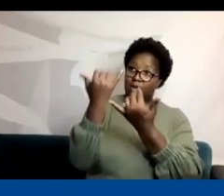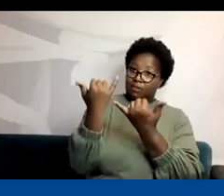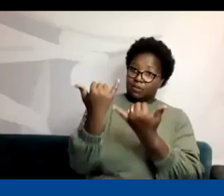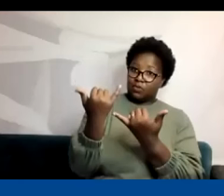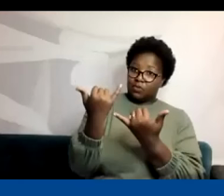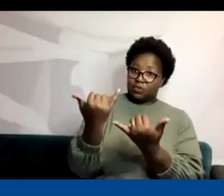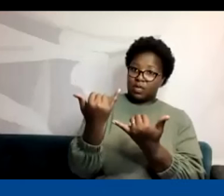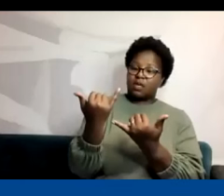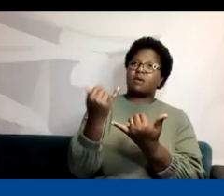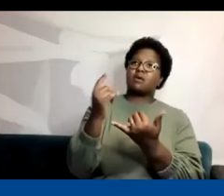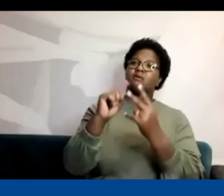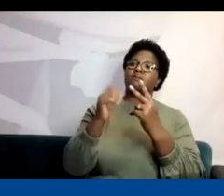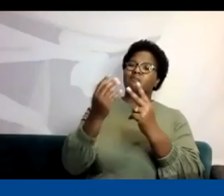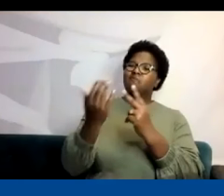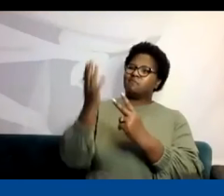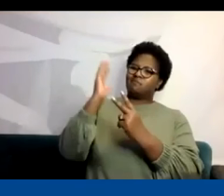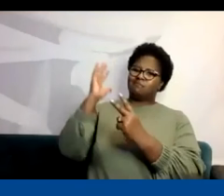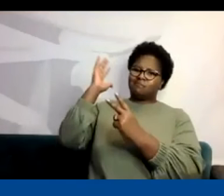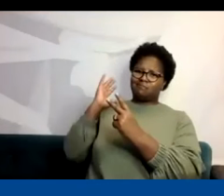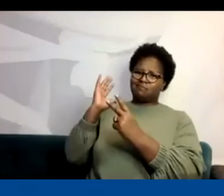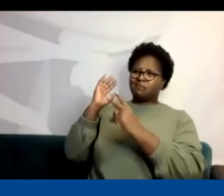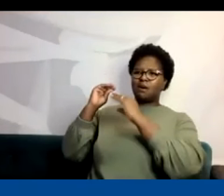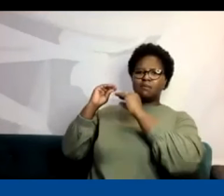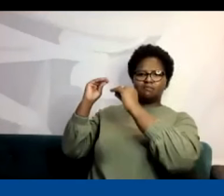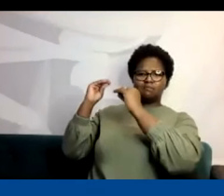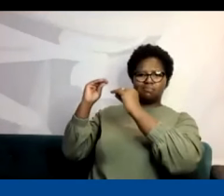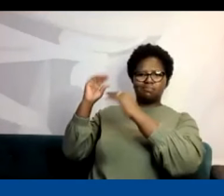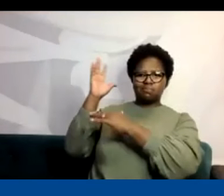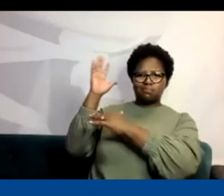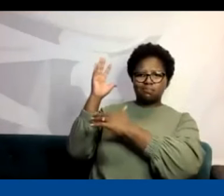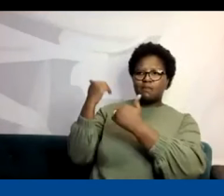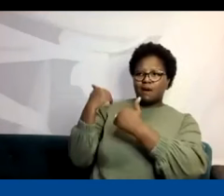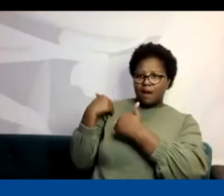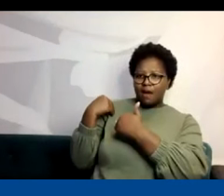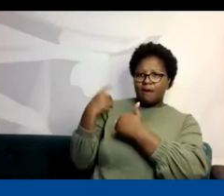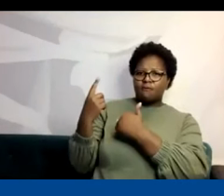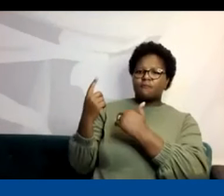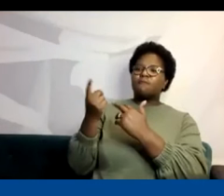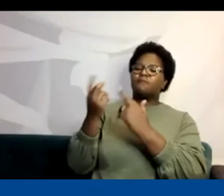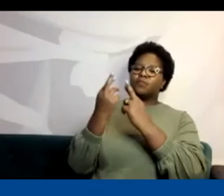past presentations and other resources on our resource library at